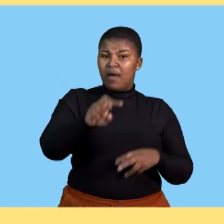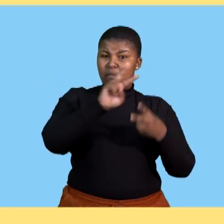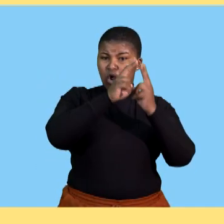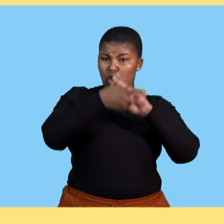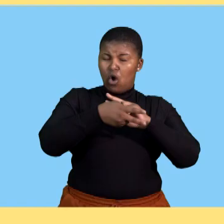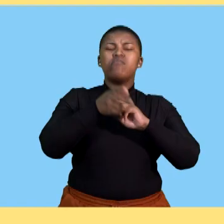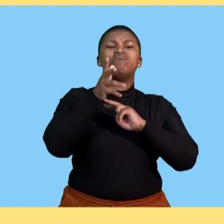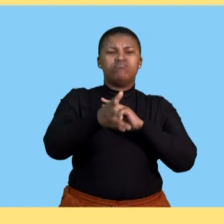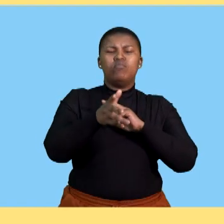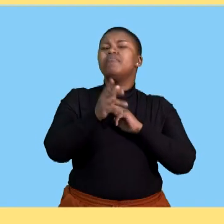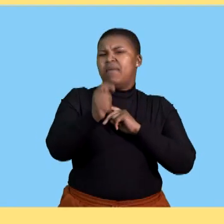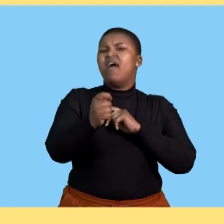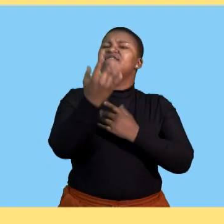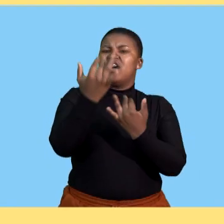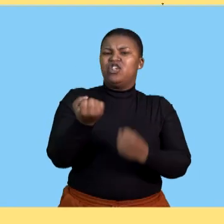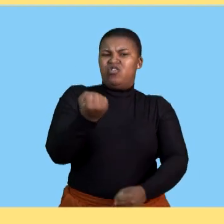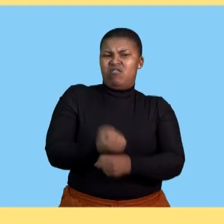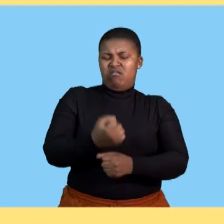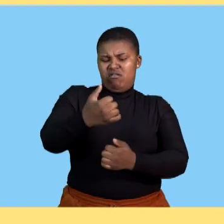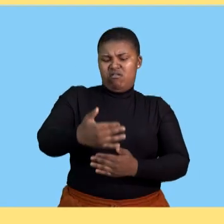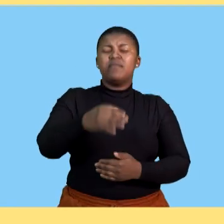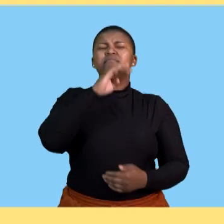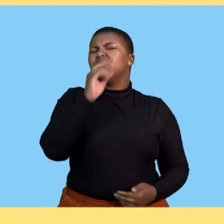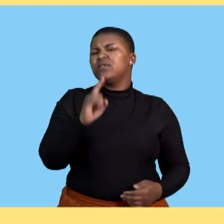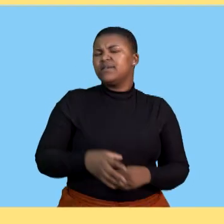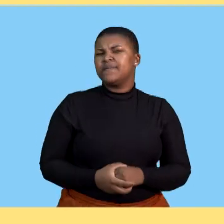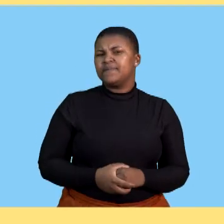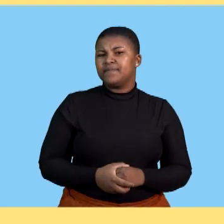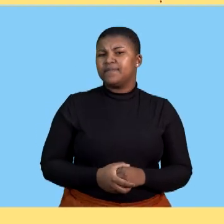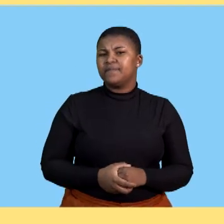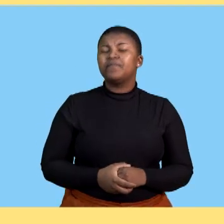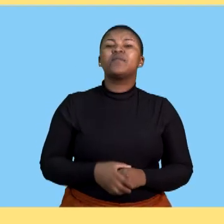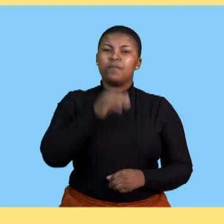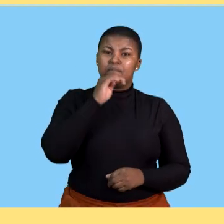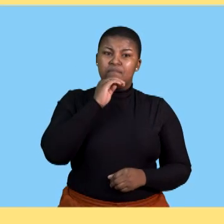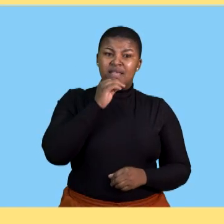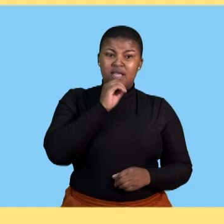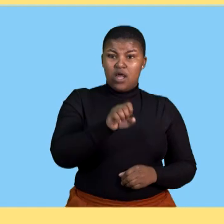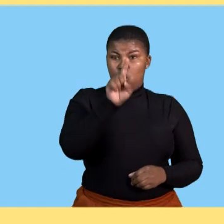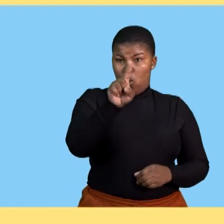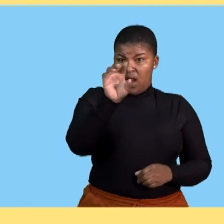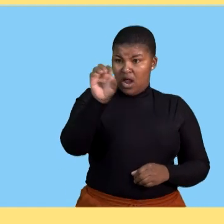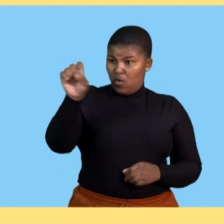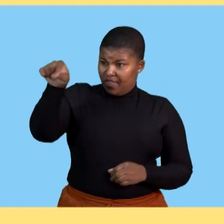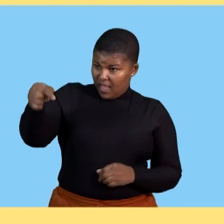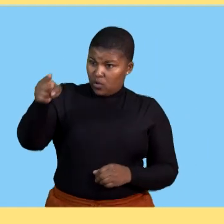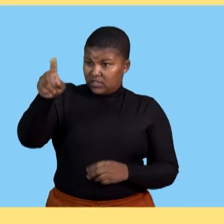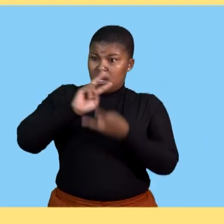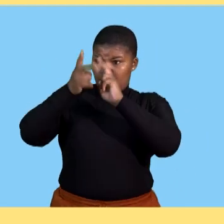loan will be paid within the next financial period. What does that mean? It means of this